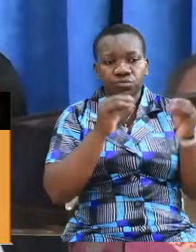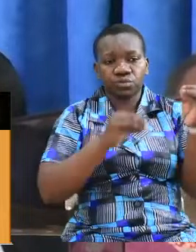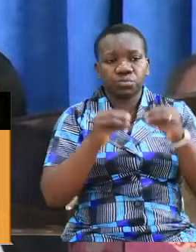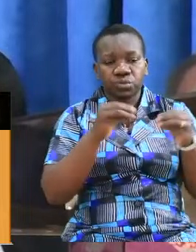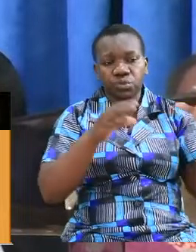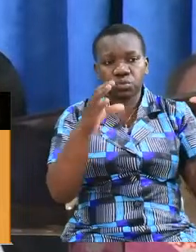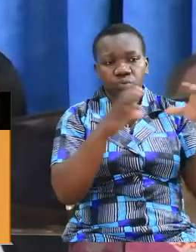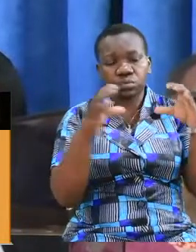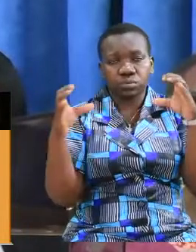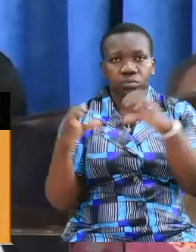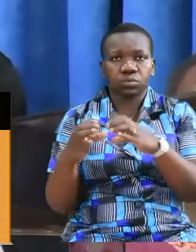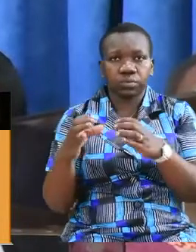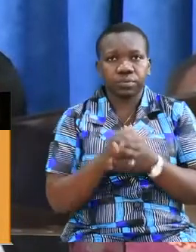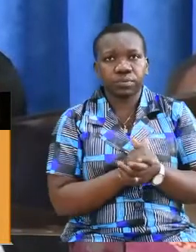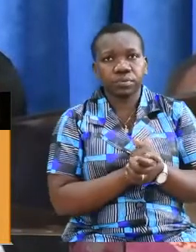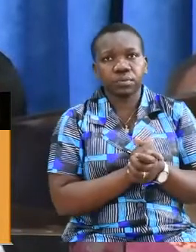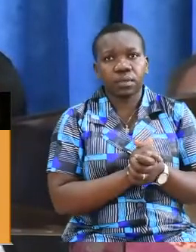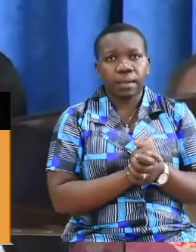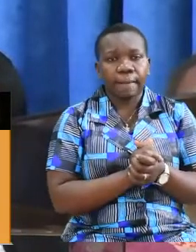district name